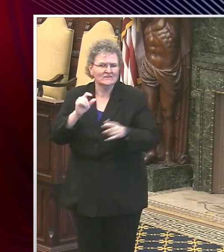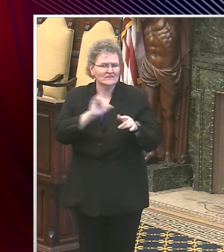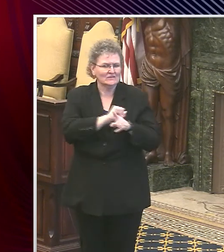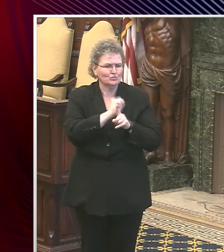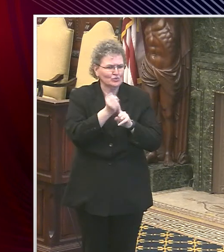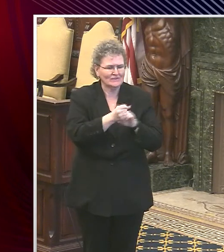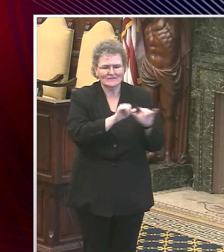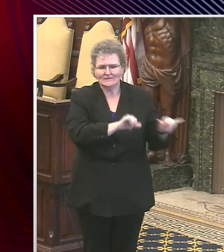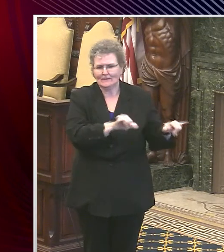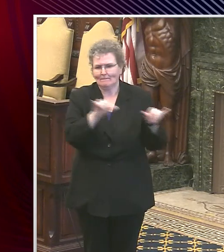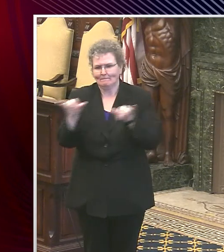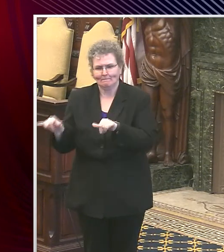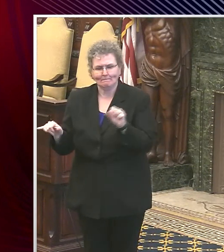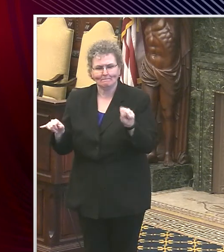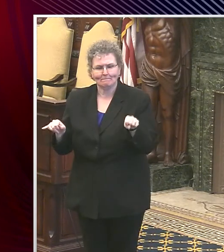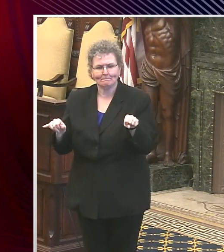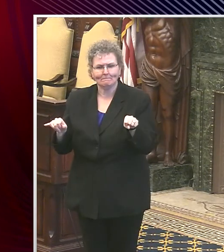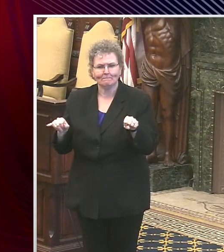the